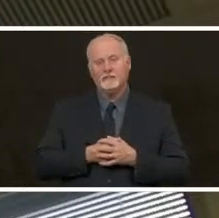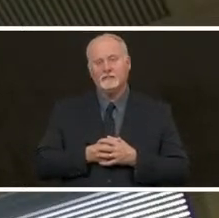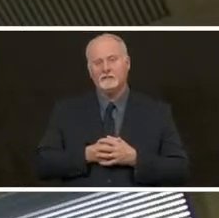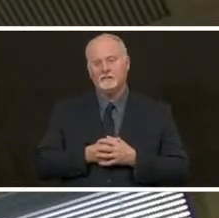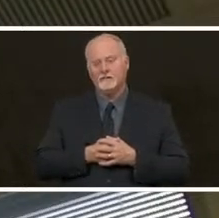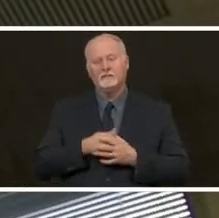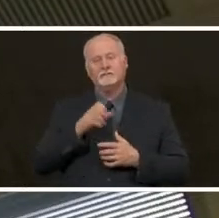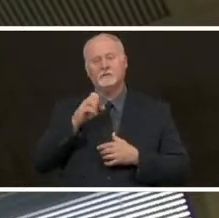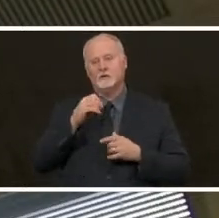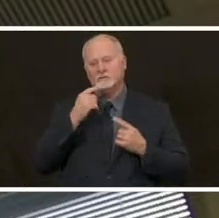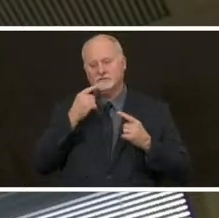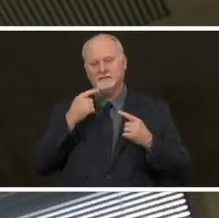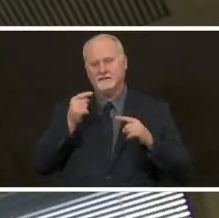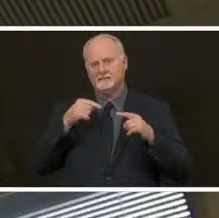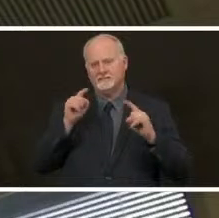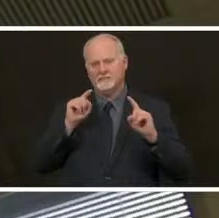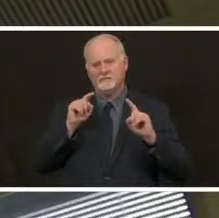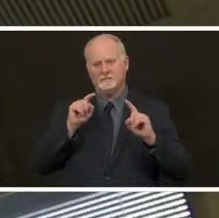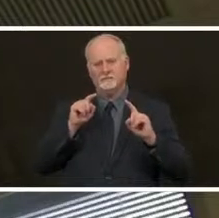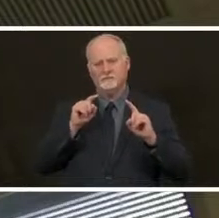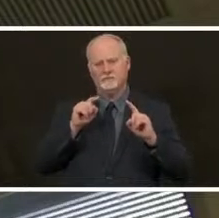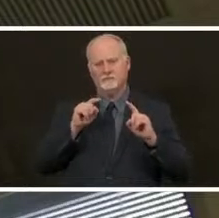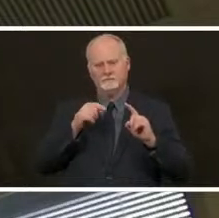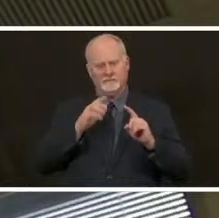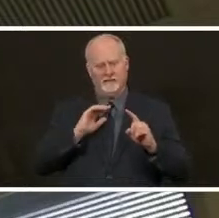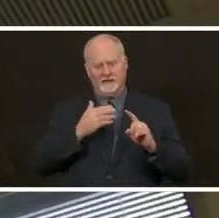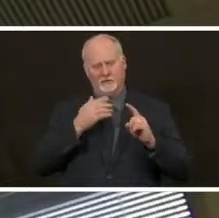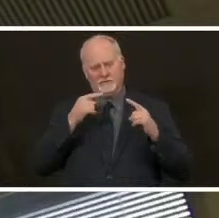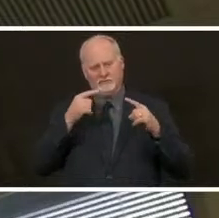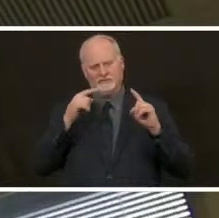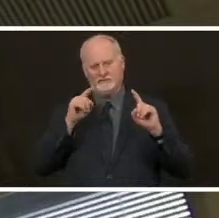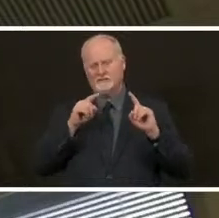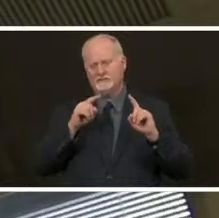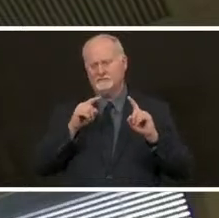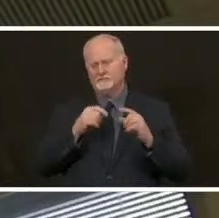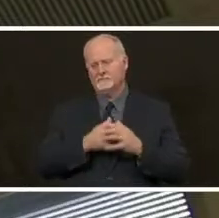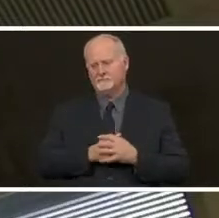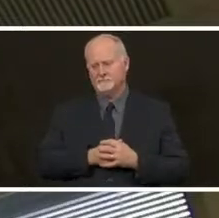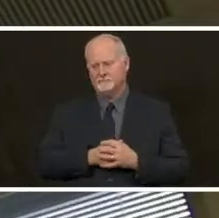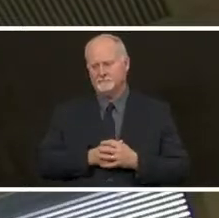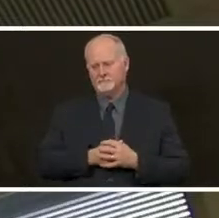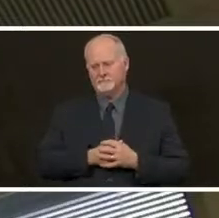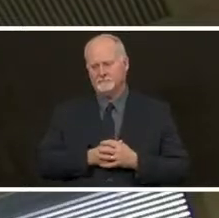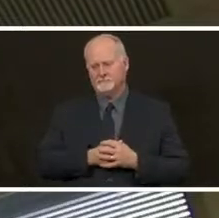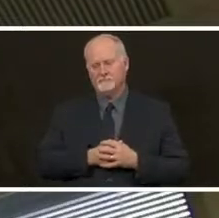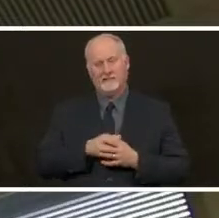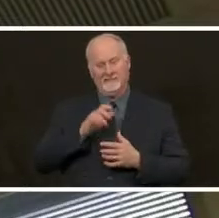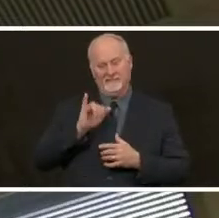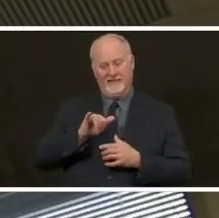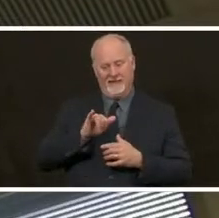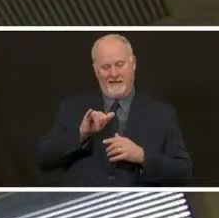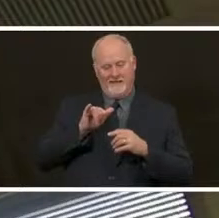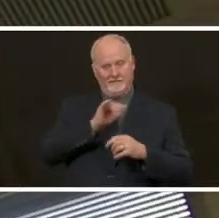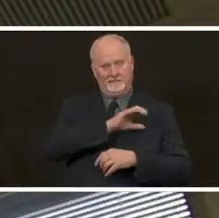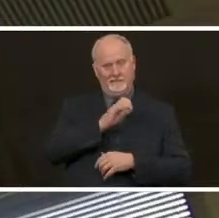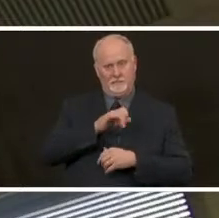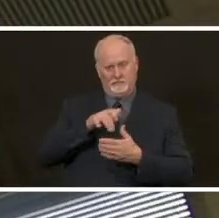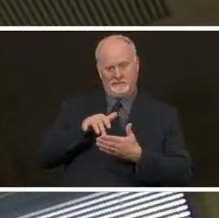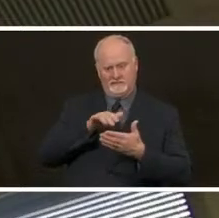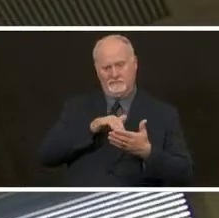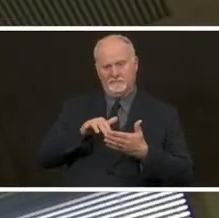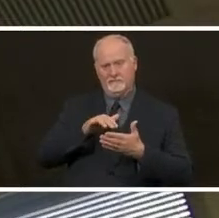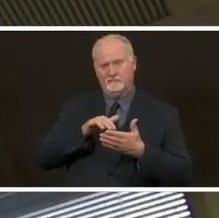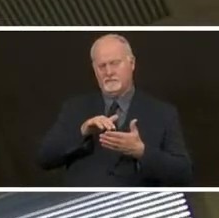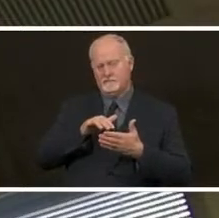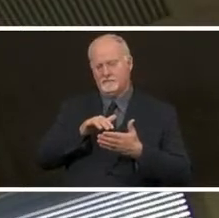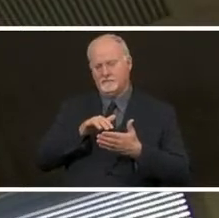successful completion of future clinical trials and achievement of full FDA approval. This preclinical study and resulting peer-reviewed